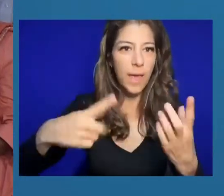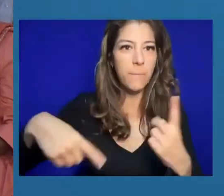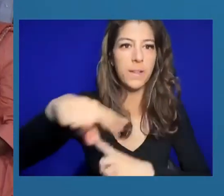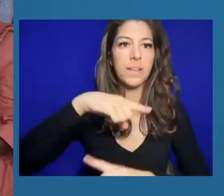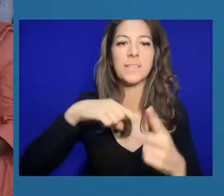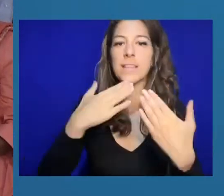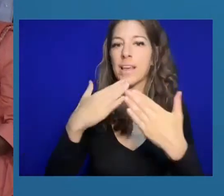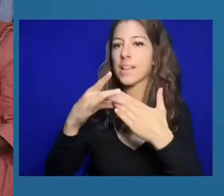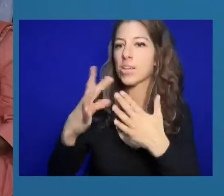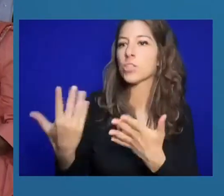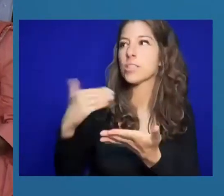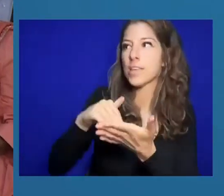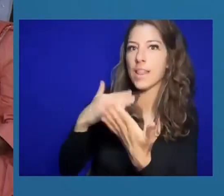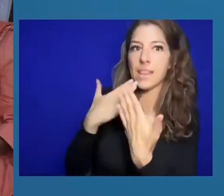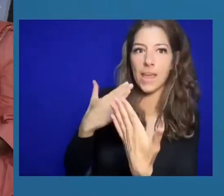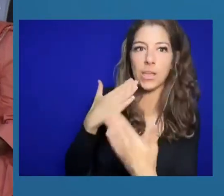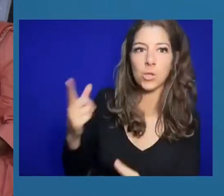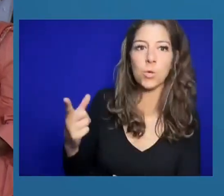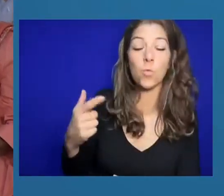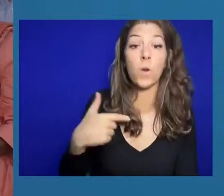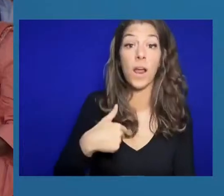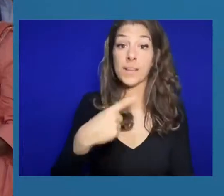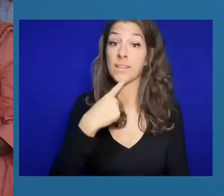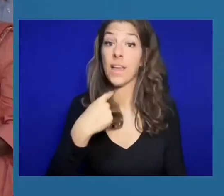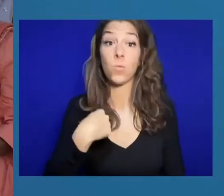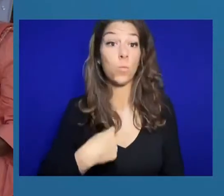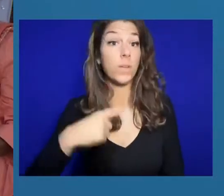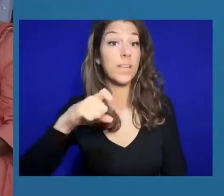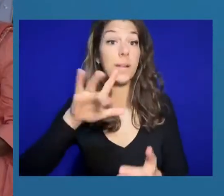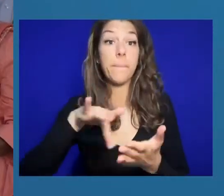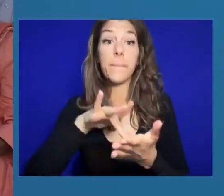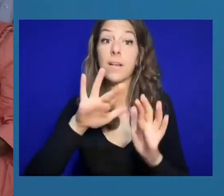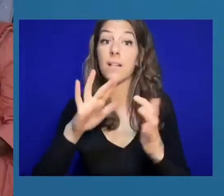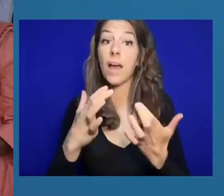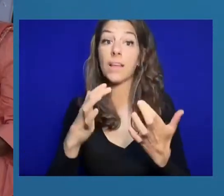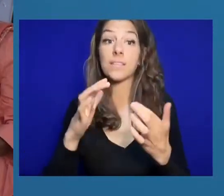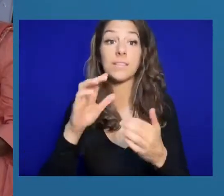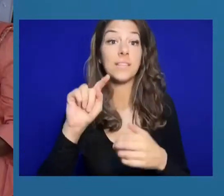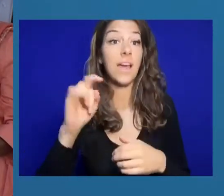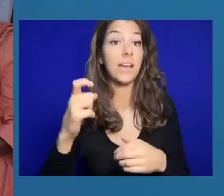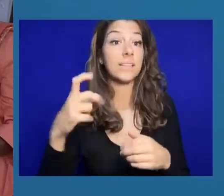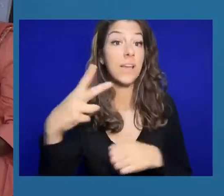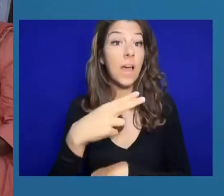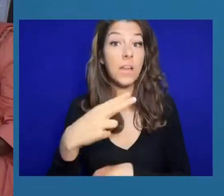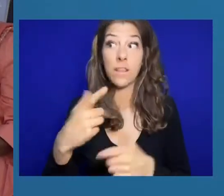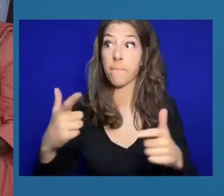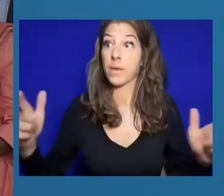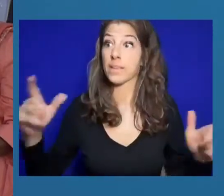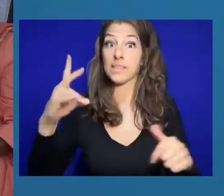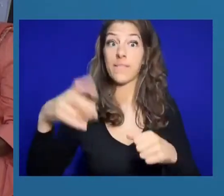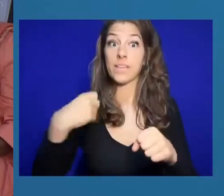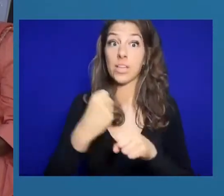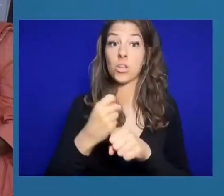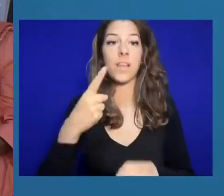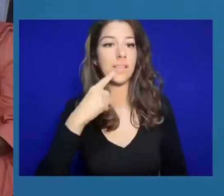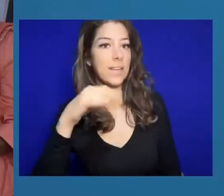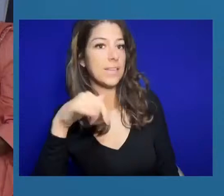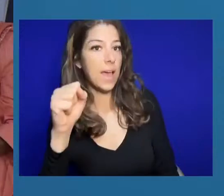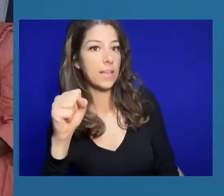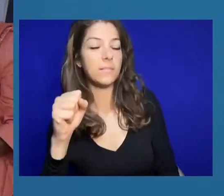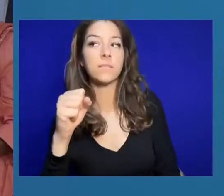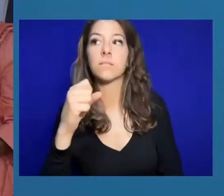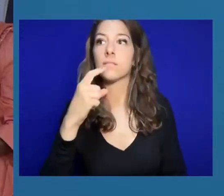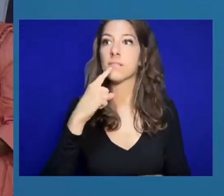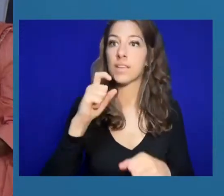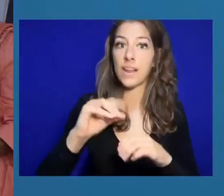once again. Because when I said we need a middle-class tax rate cut, the largest in 7 years, they said yes. When I said we need an